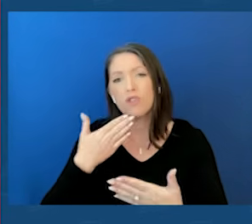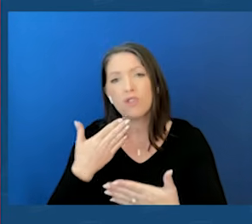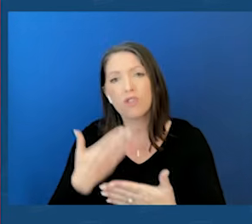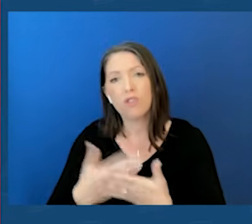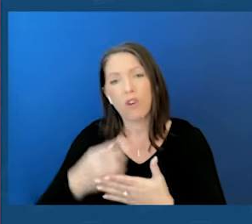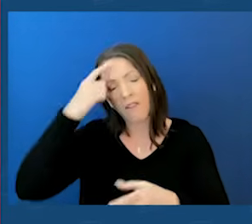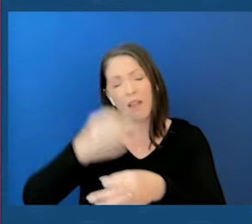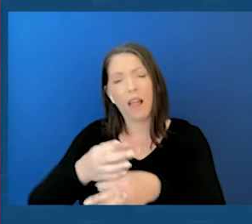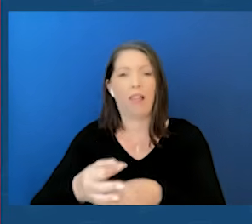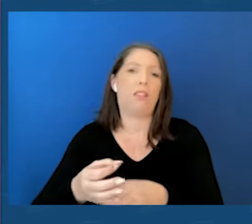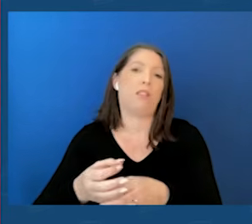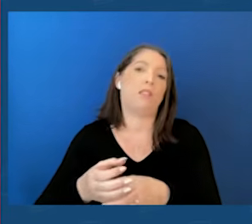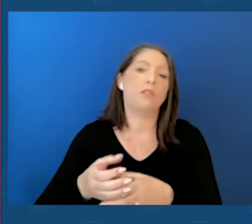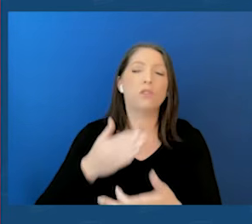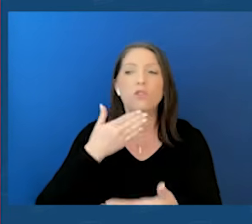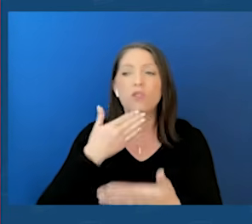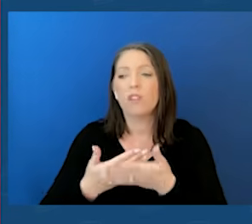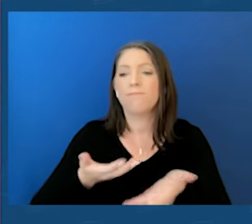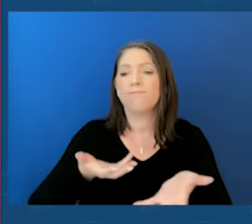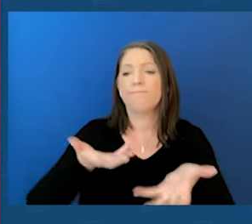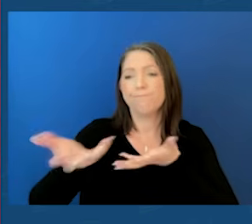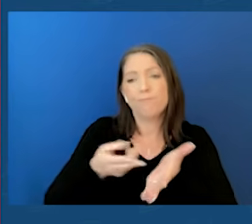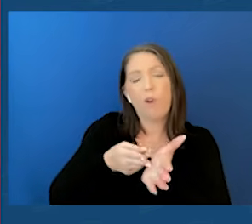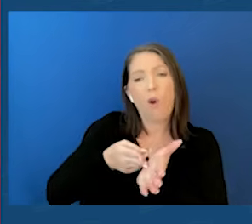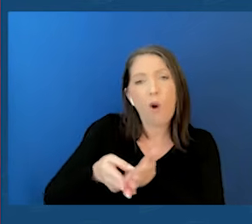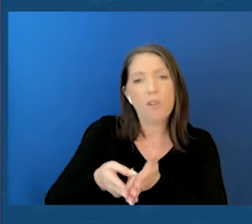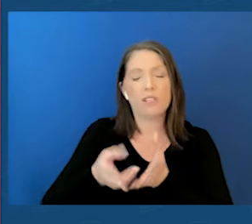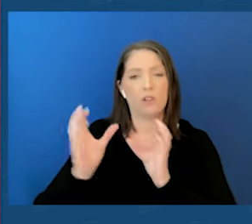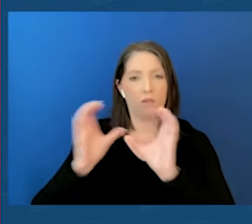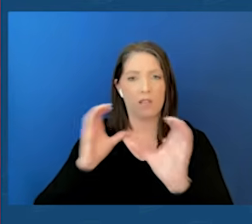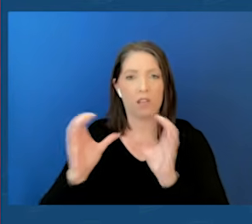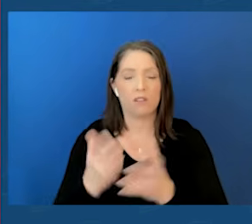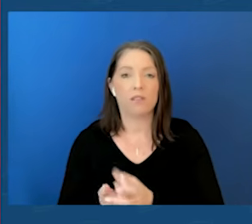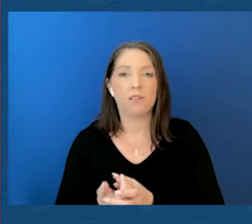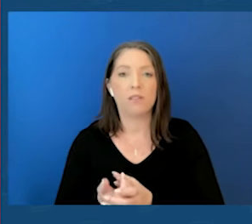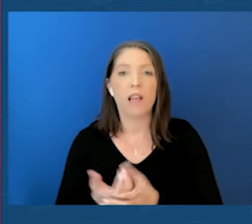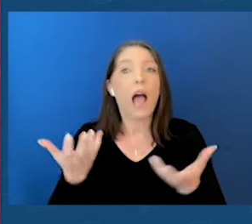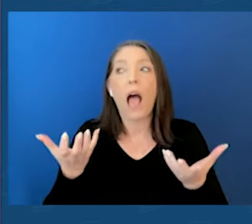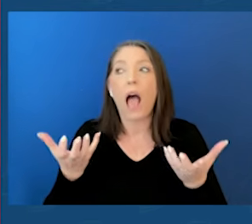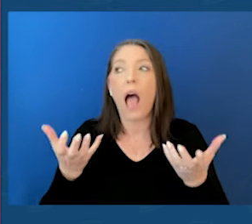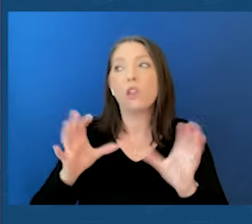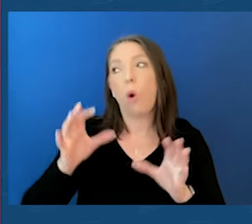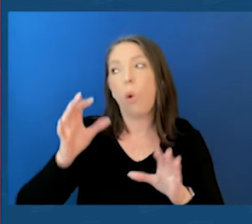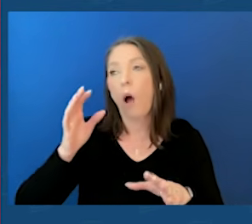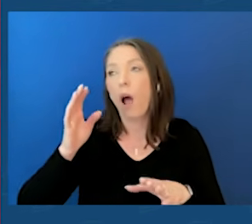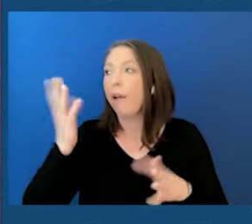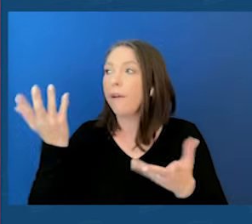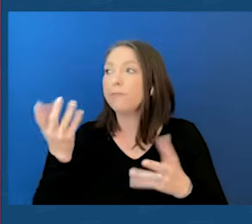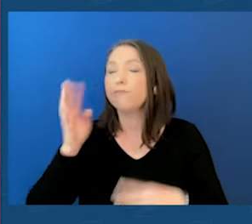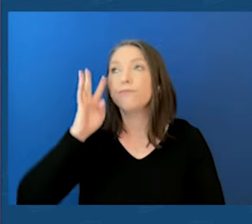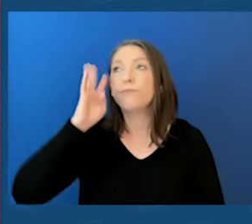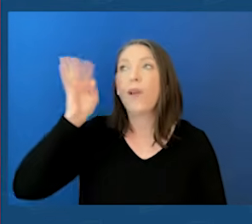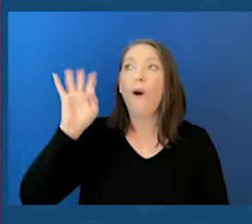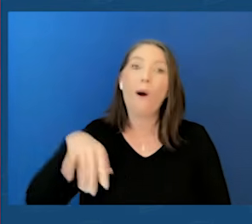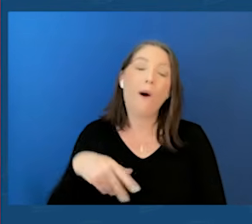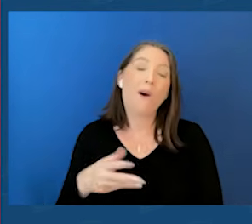conversation. And I don't want to pretend I didn't have some concerns about this. I know many